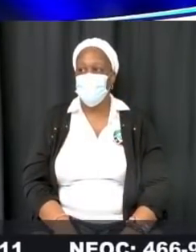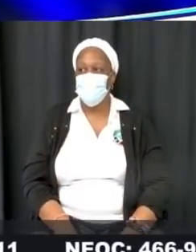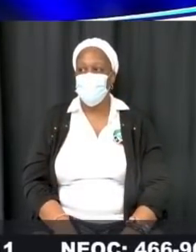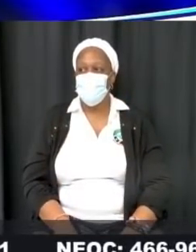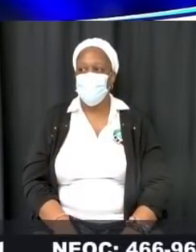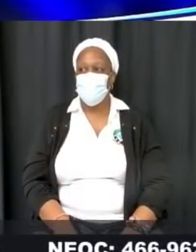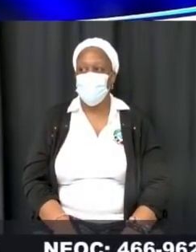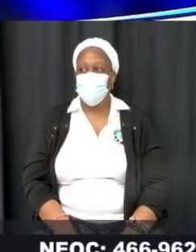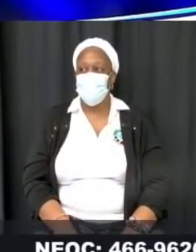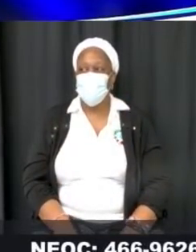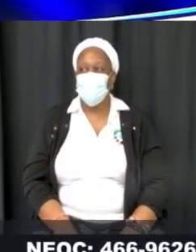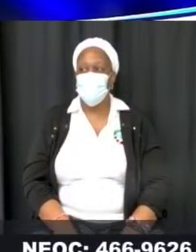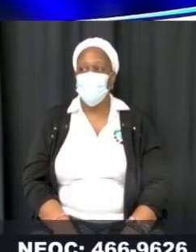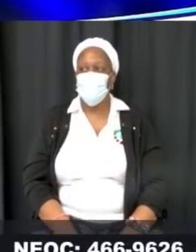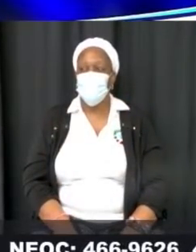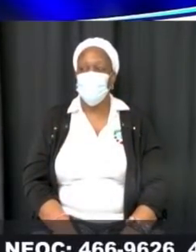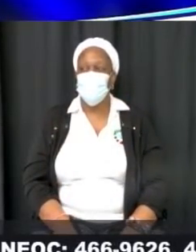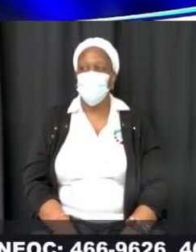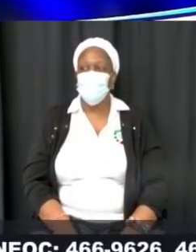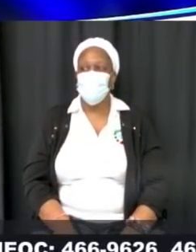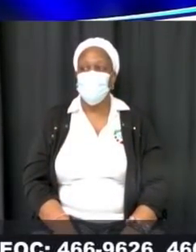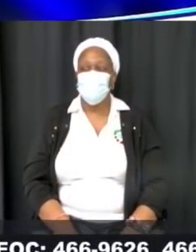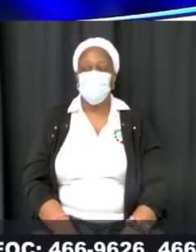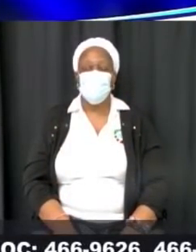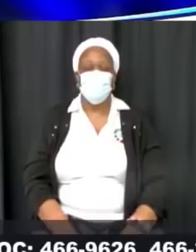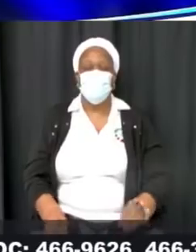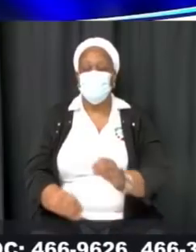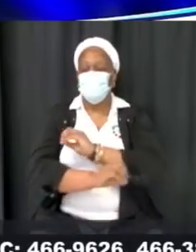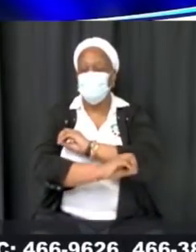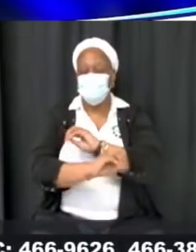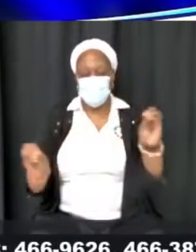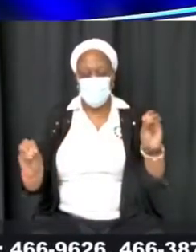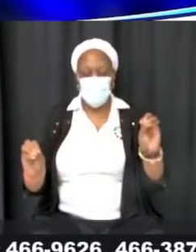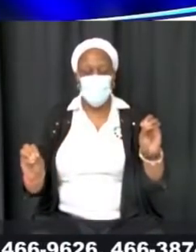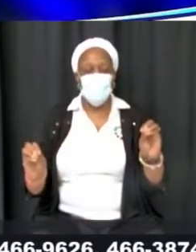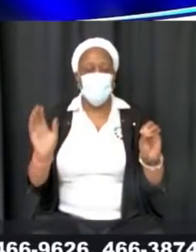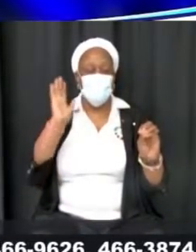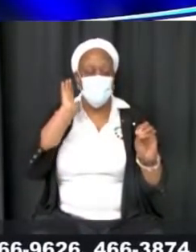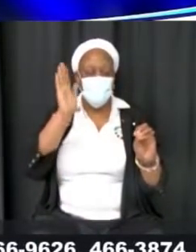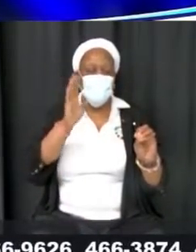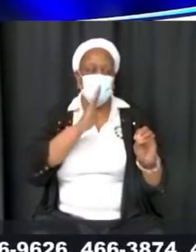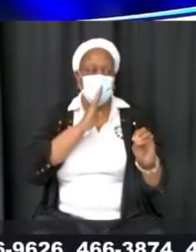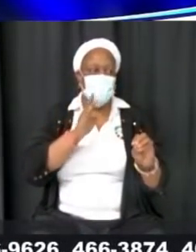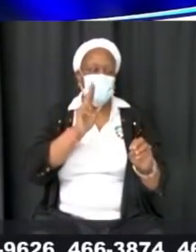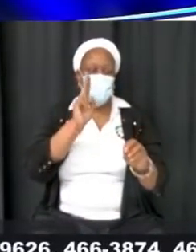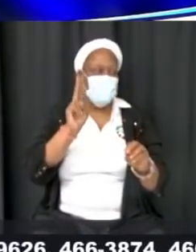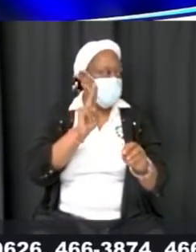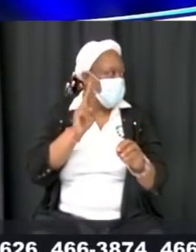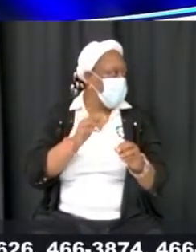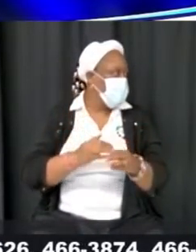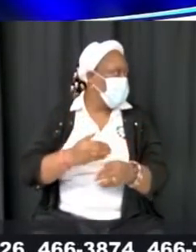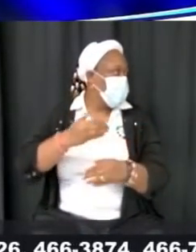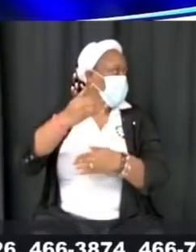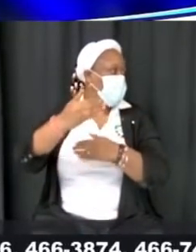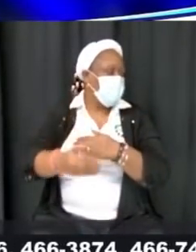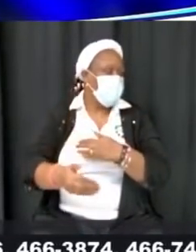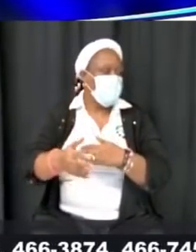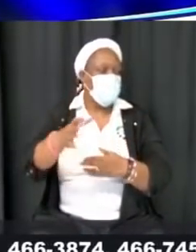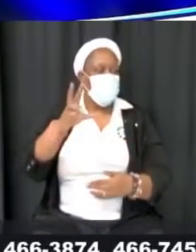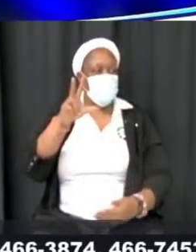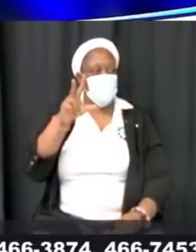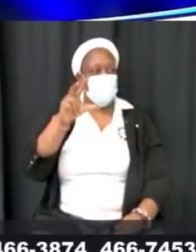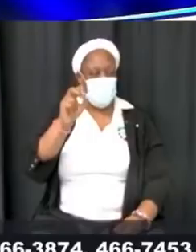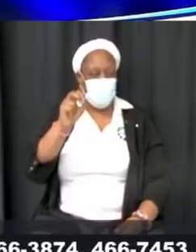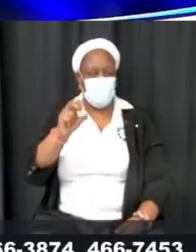that none would be used after the 30th, which has passed. And the most important thing also is that we